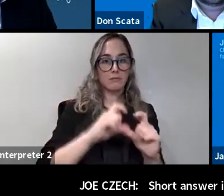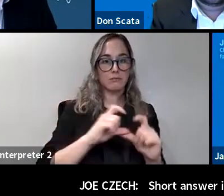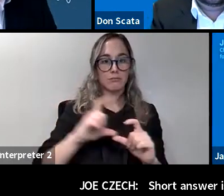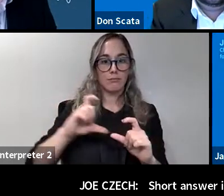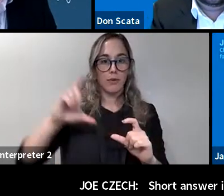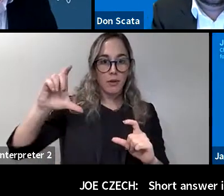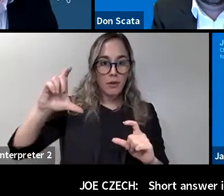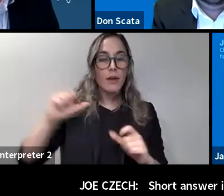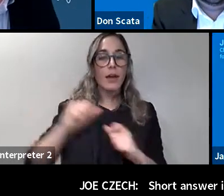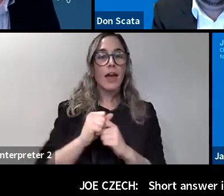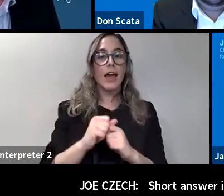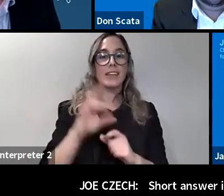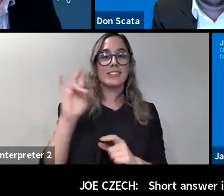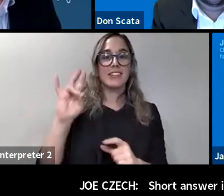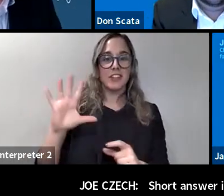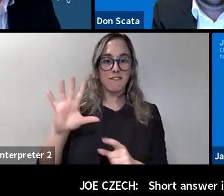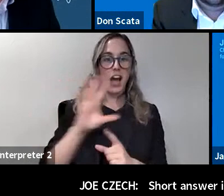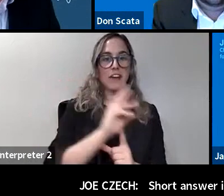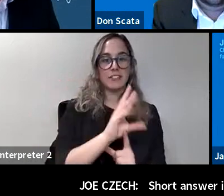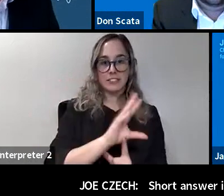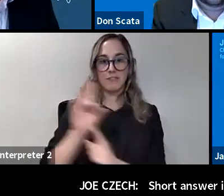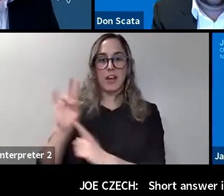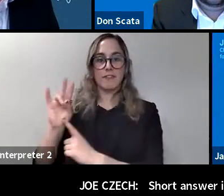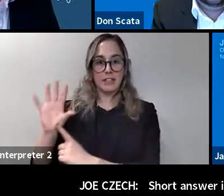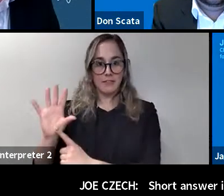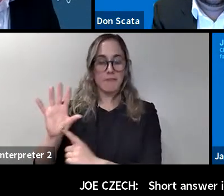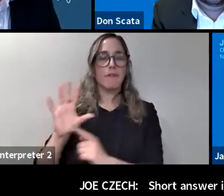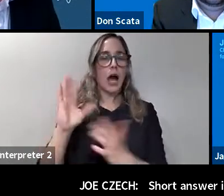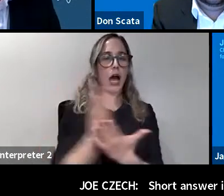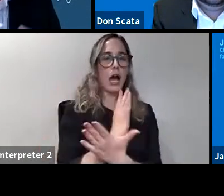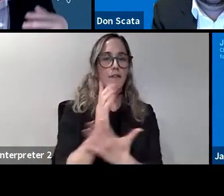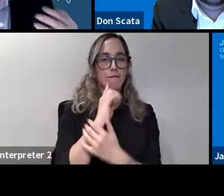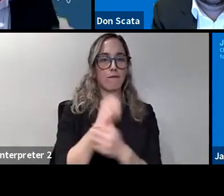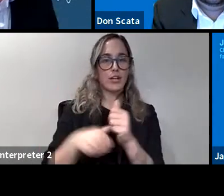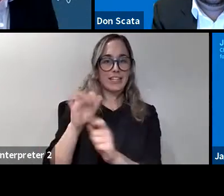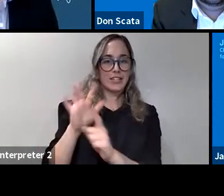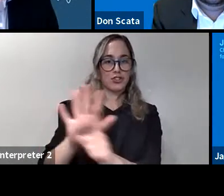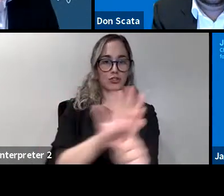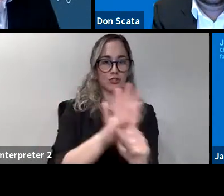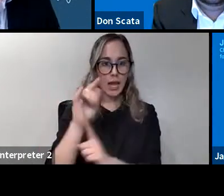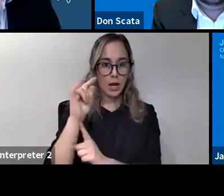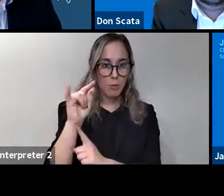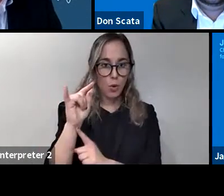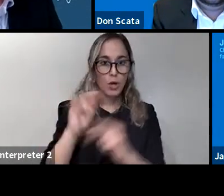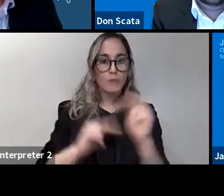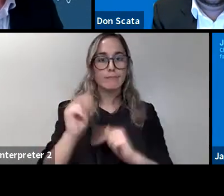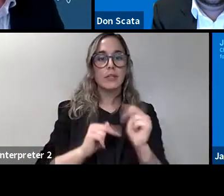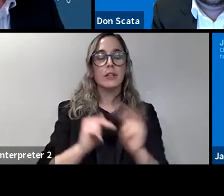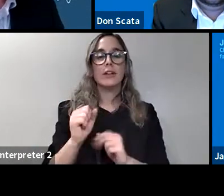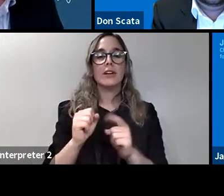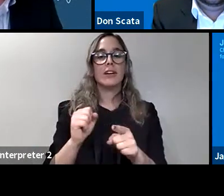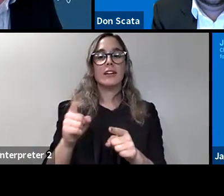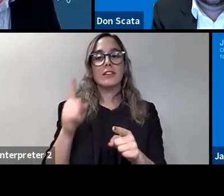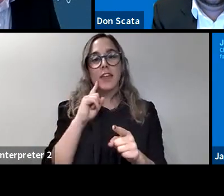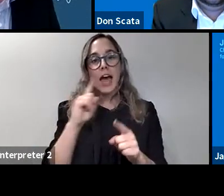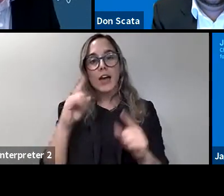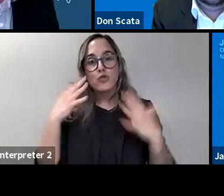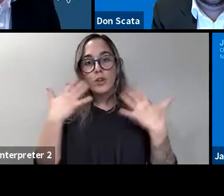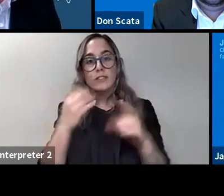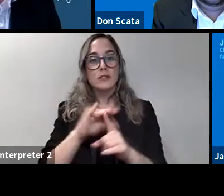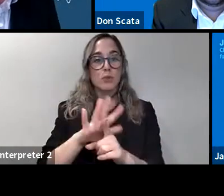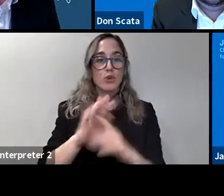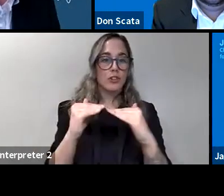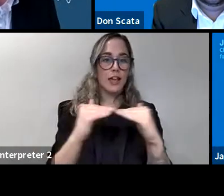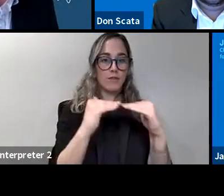and 75 decibels around each airport. This provided for the required distribution and noise exposure levels to